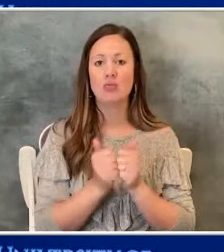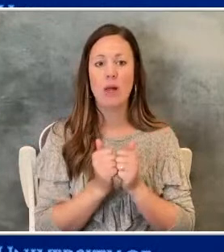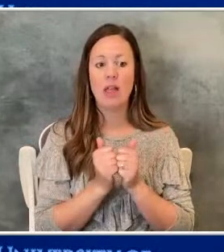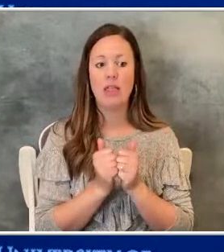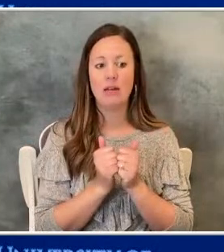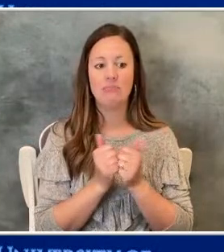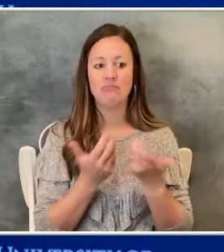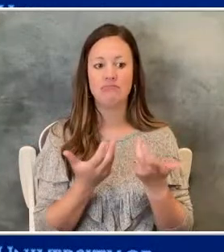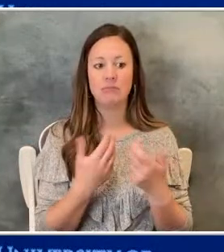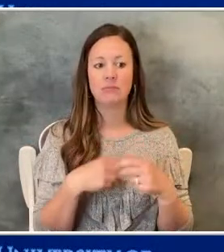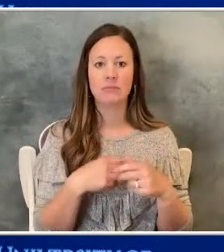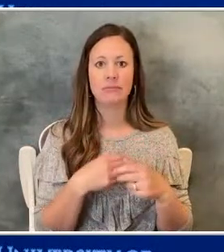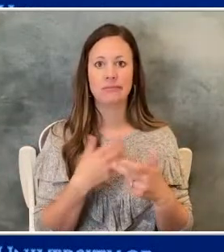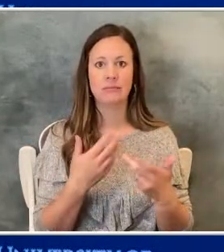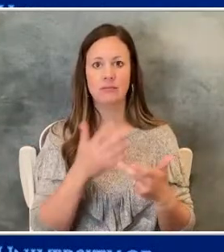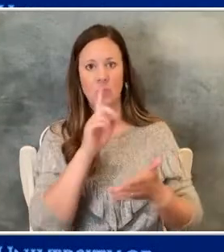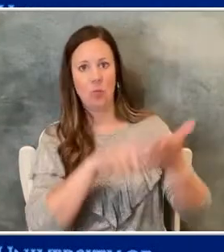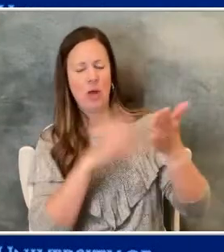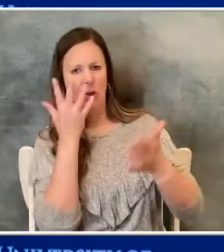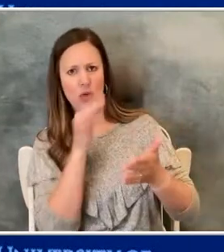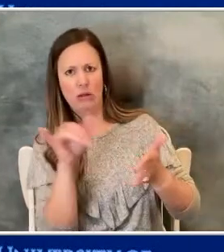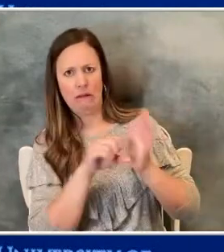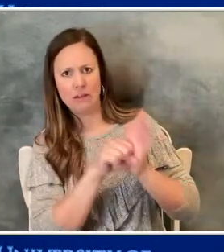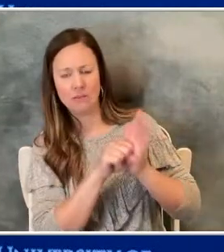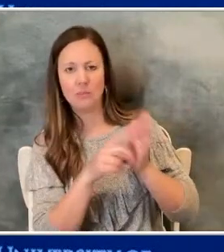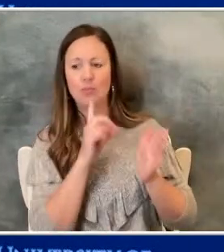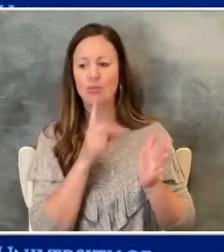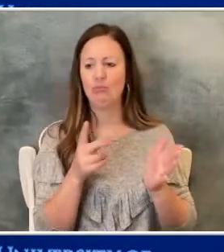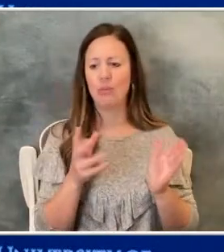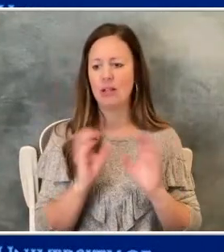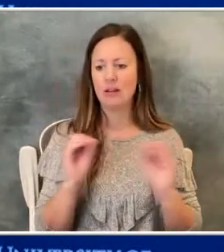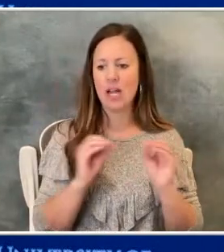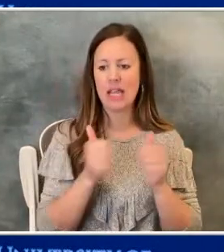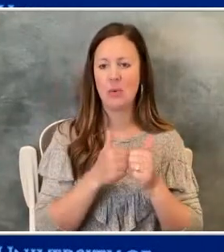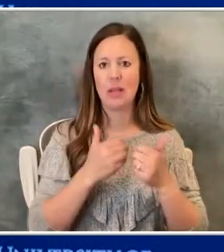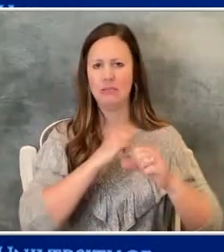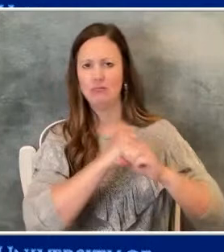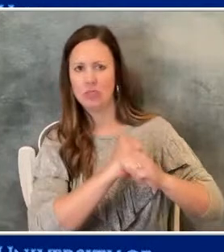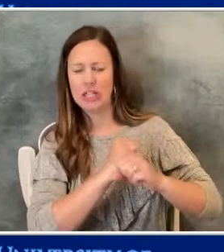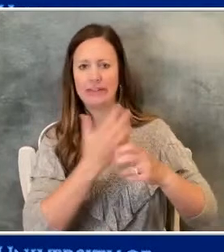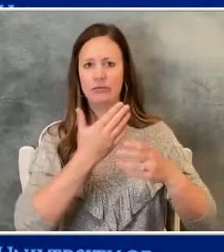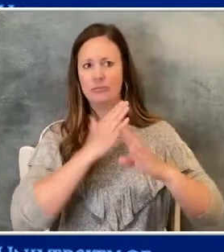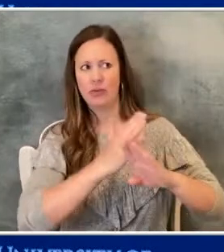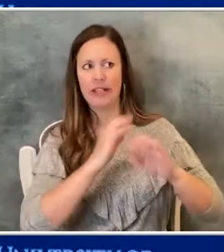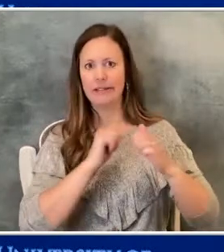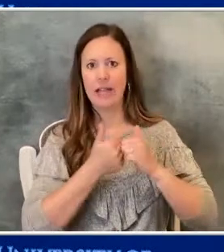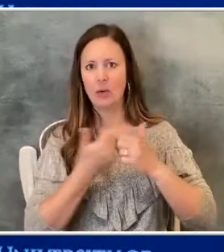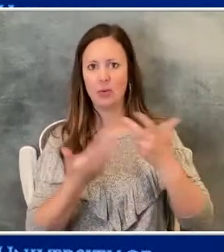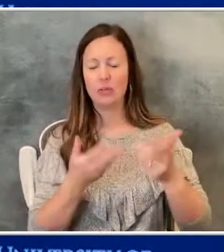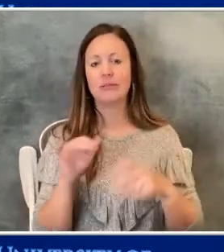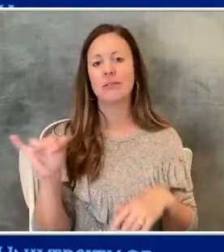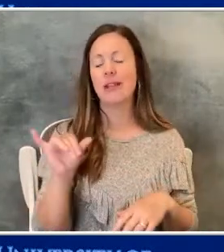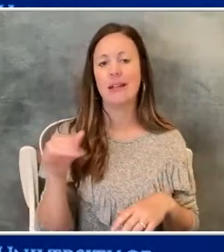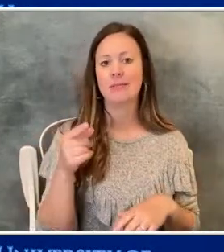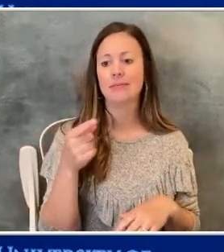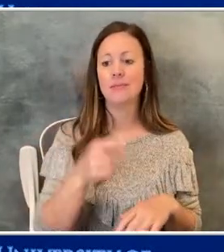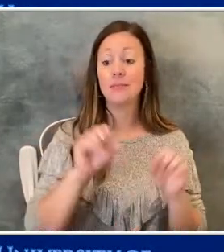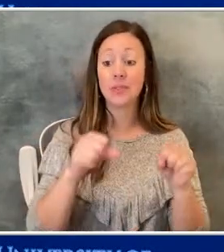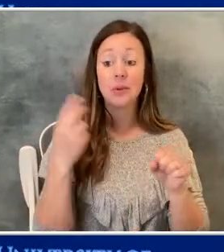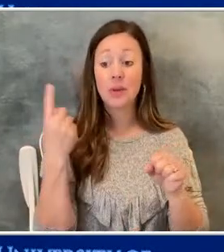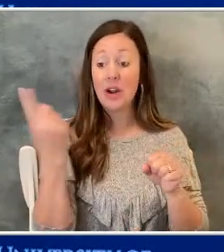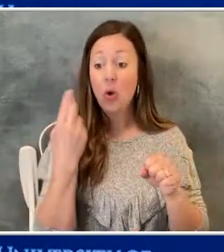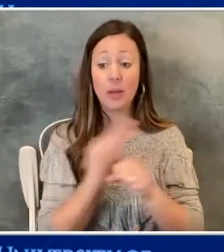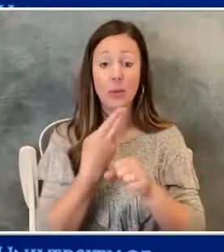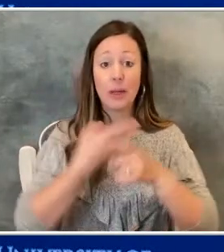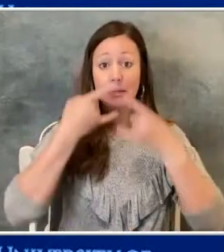clinical presentation, and certainly nothing as far as protection with preventive measures, such as, you can always wear a mask if you want